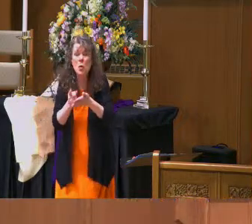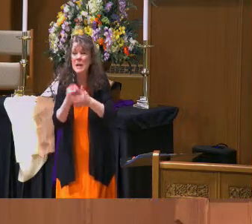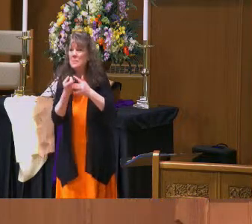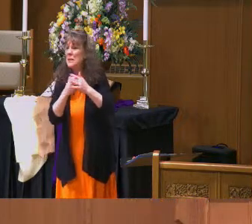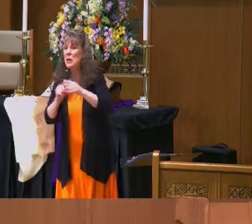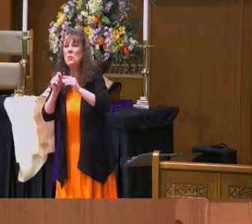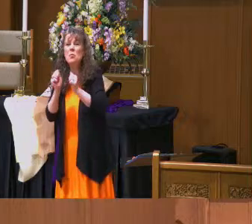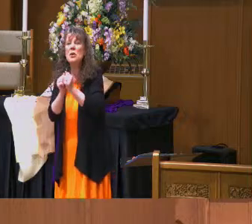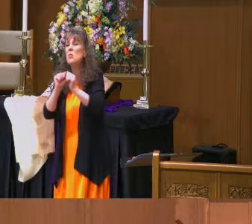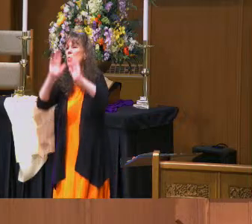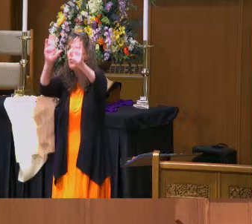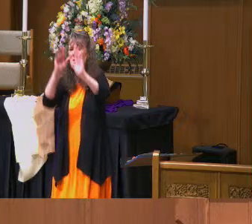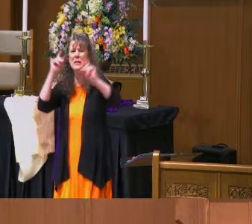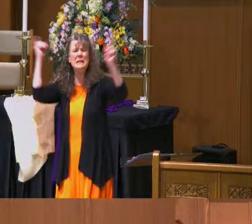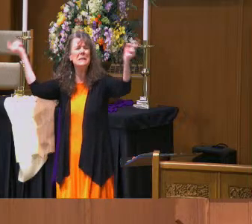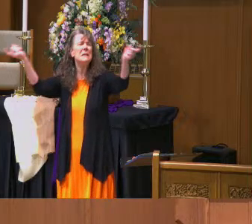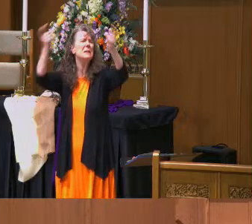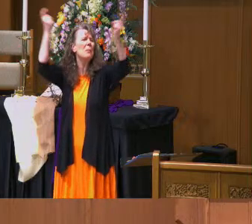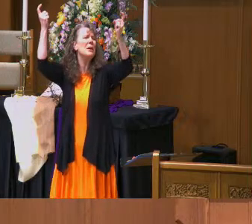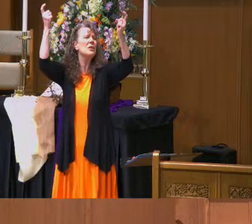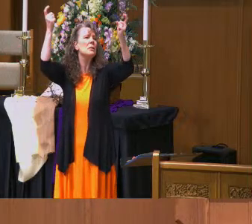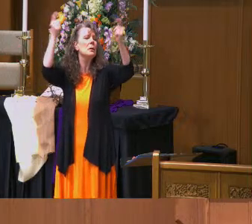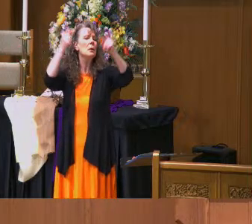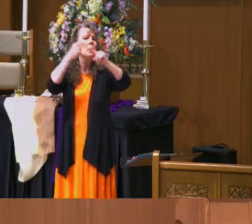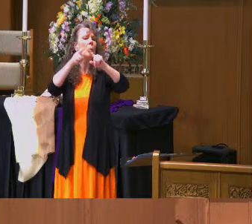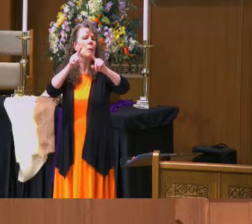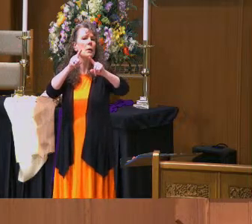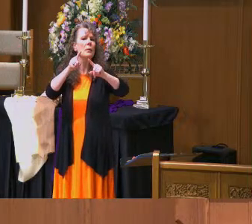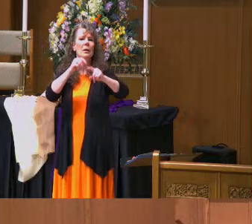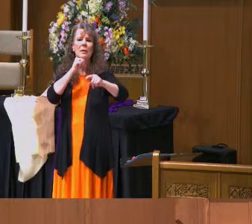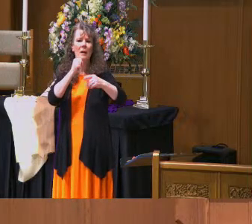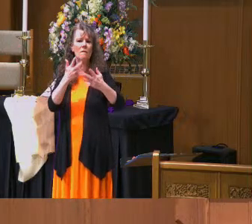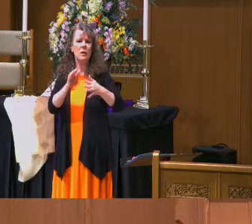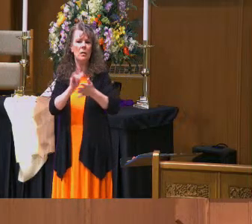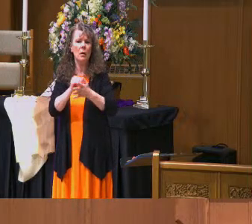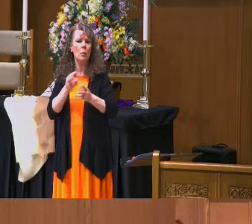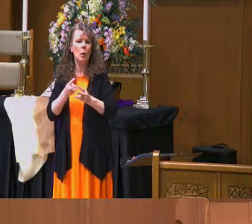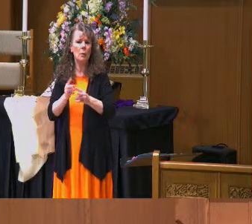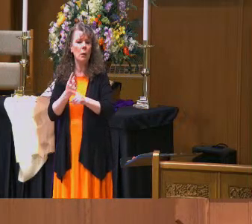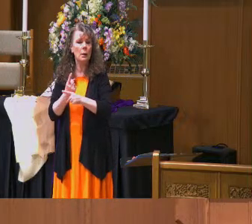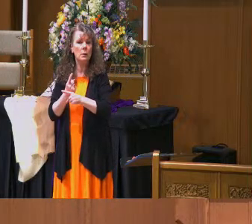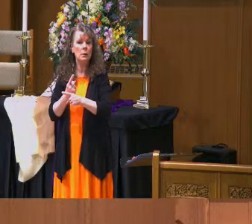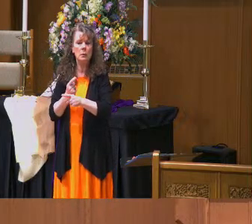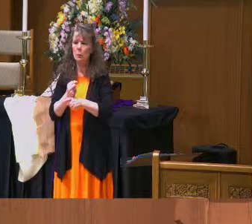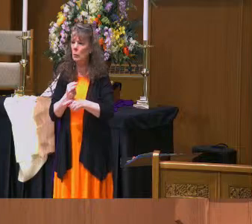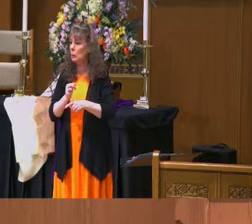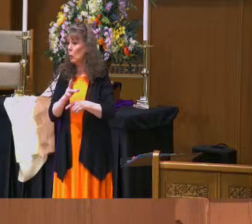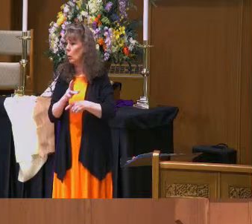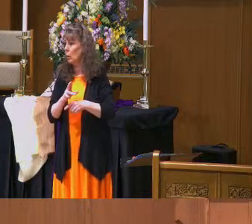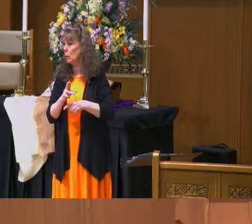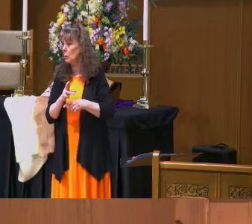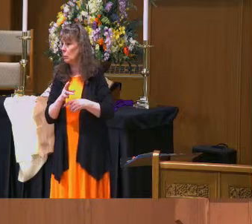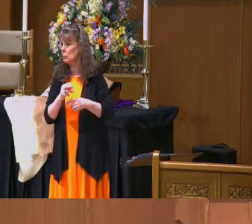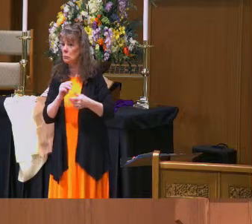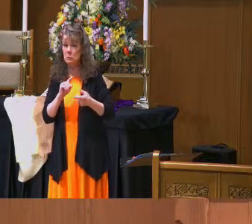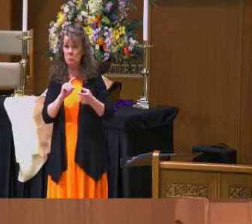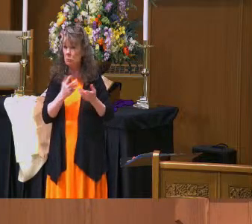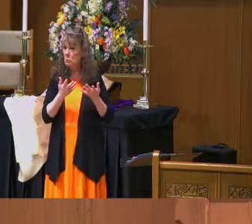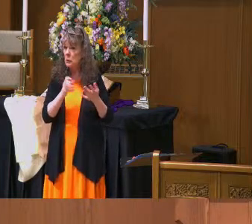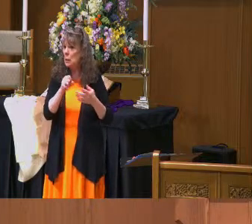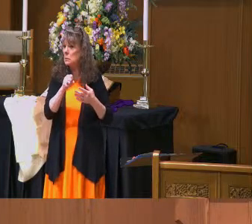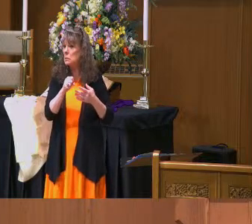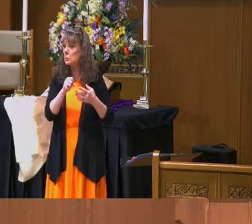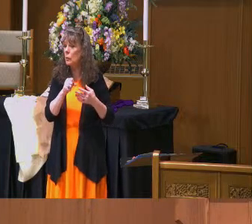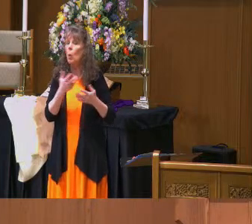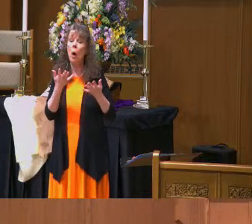great celebration. But it didn't end that way, did it? Or does it? You see, by the end of the week,